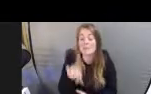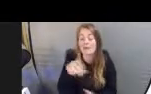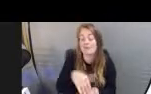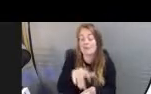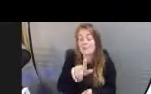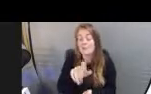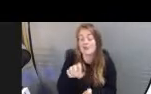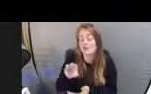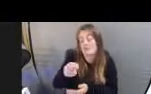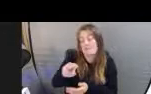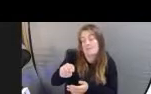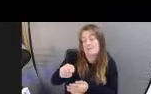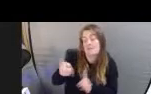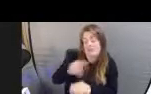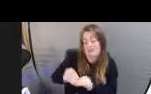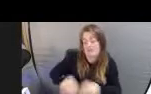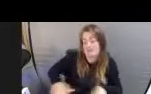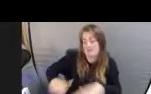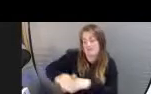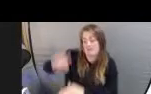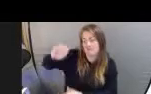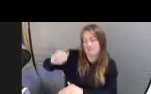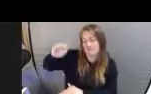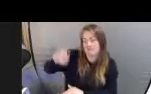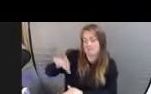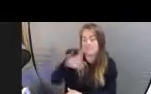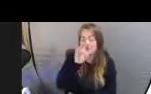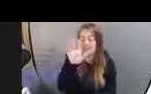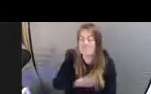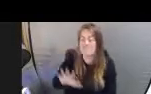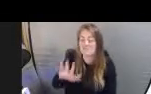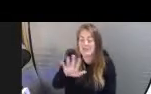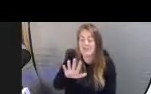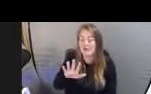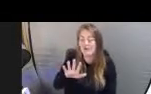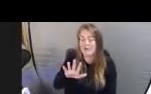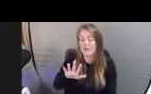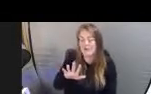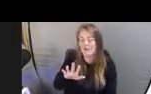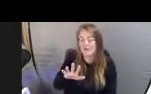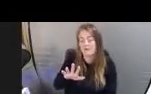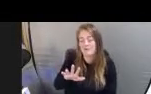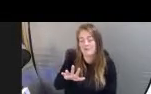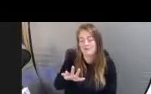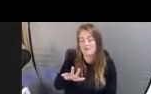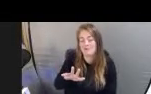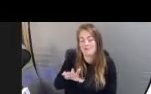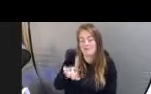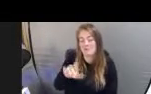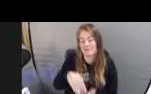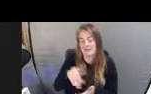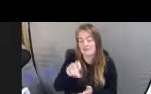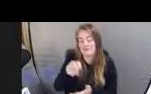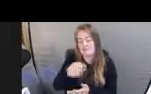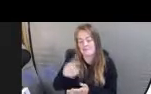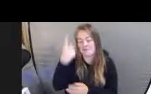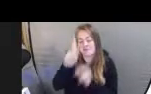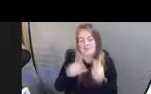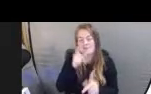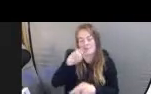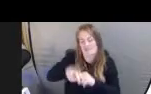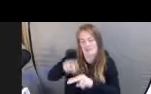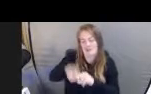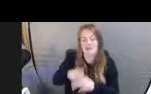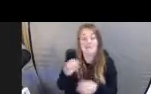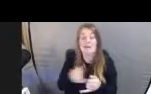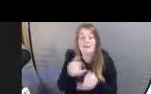millimeters from the floor, on average, that's about the reachability of somebody using a wheelchair, right? And the final tip here